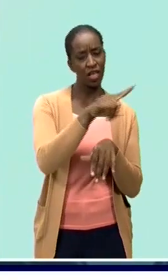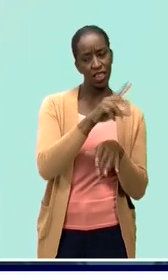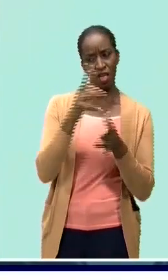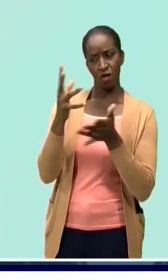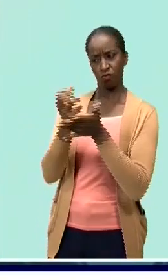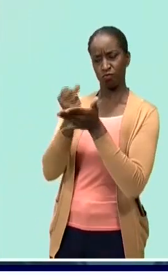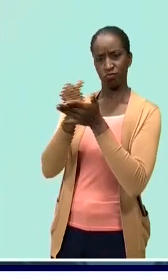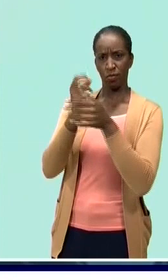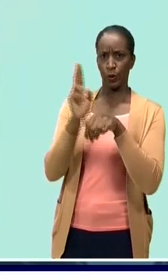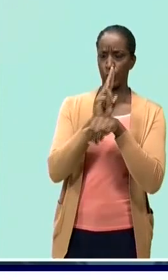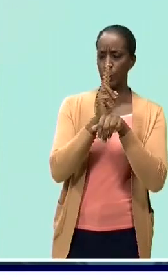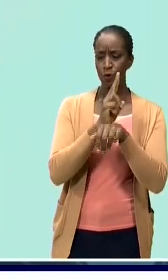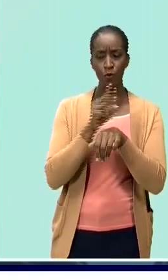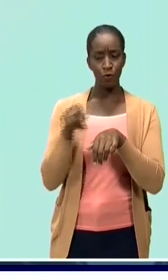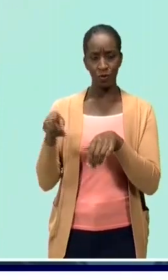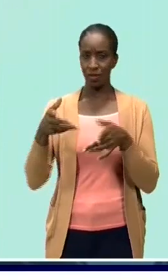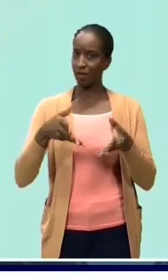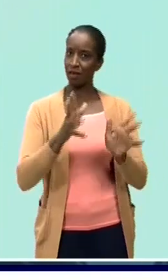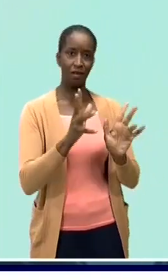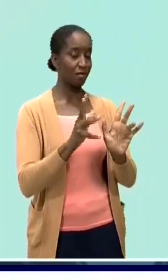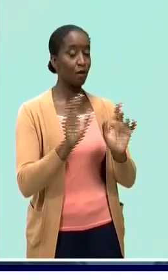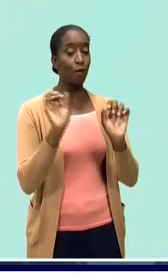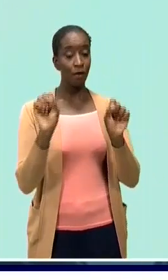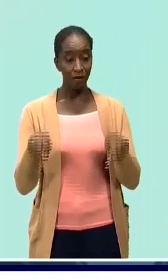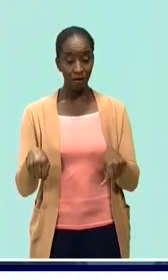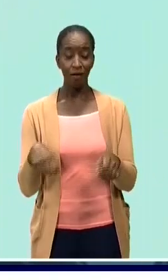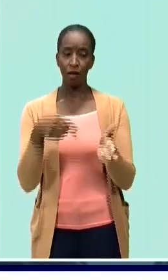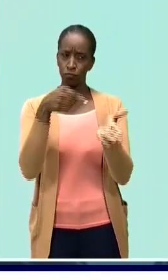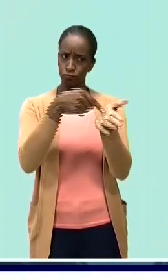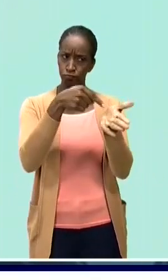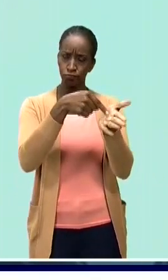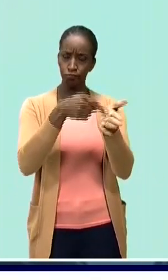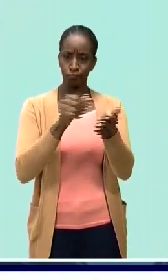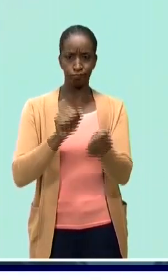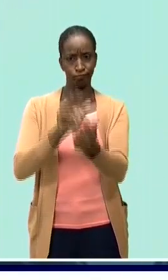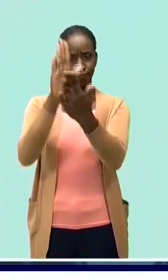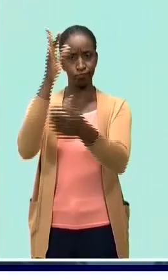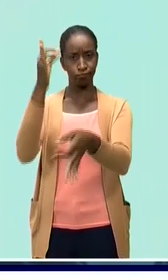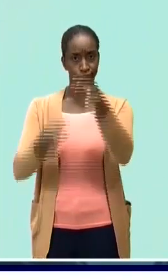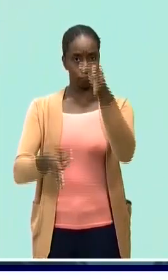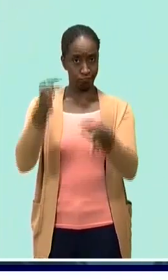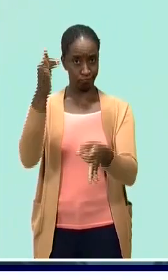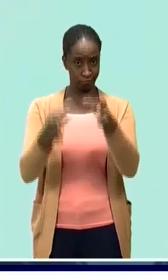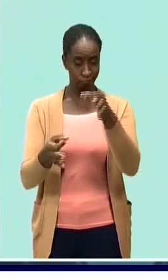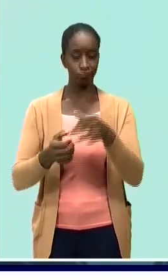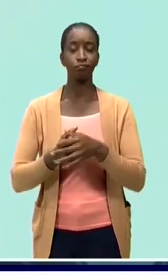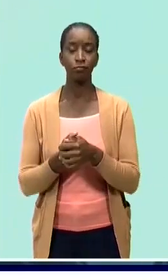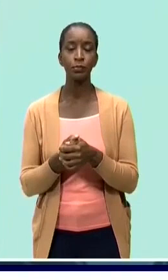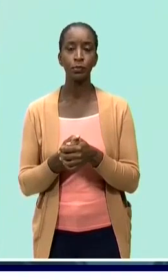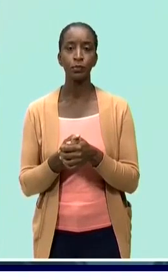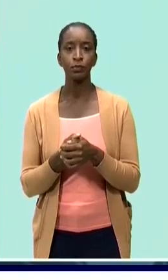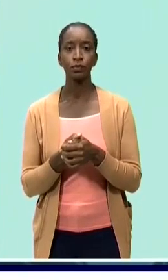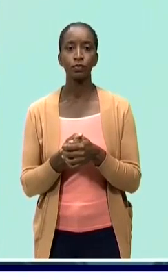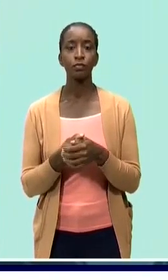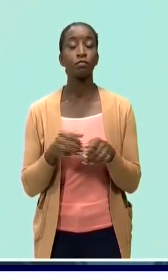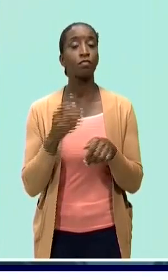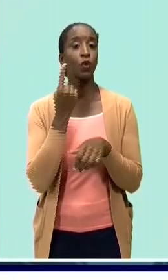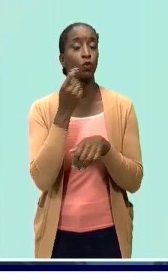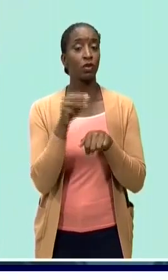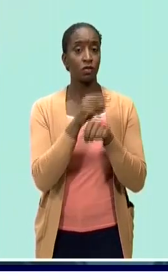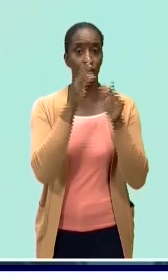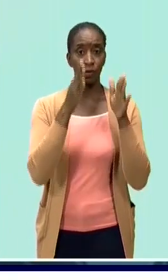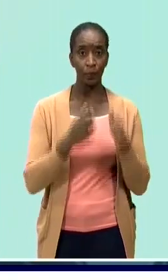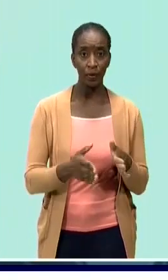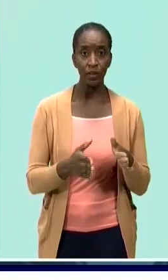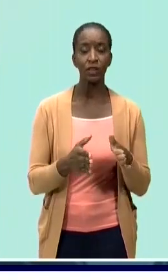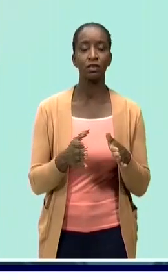been designed to the highest standards for data protection. Senator McConney was wrapping up debate on adopting the report of a joint select